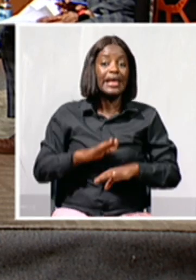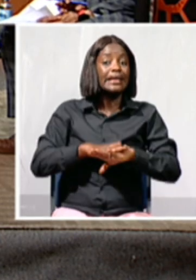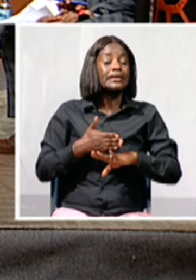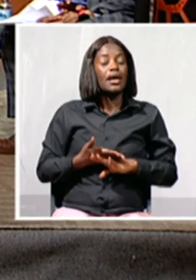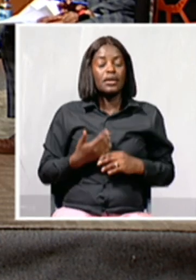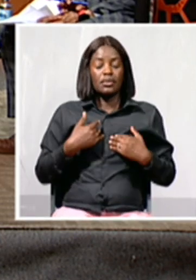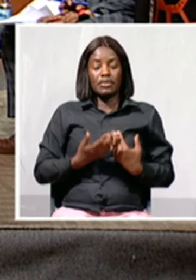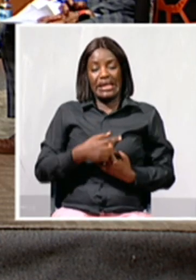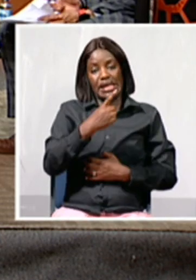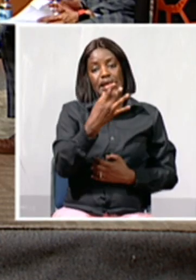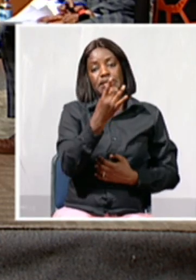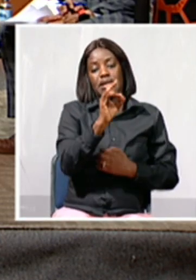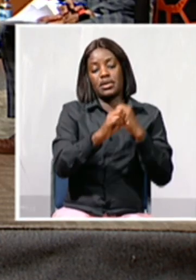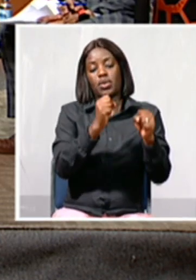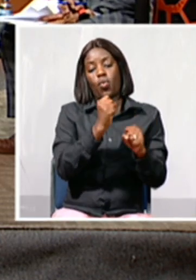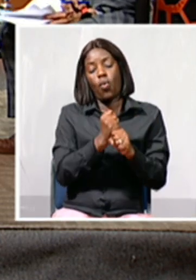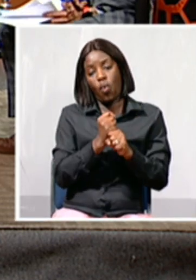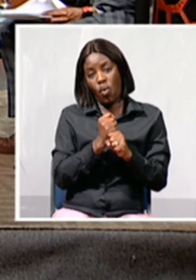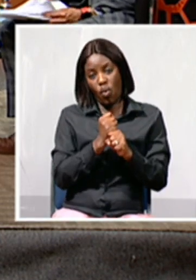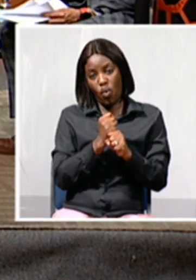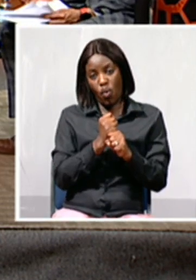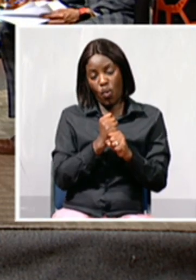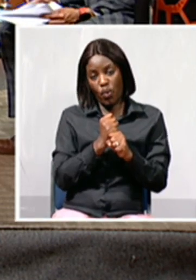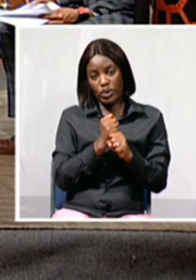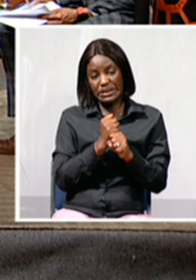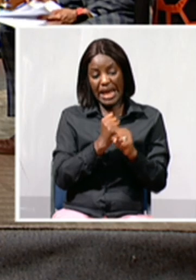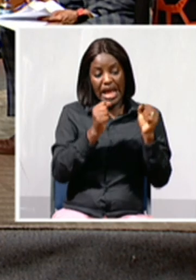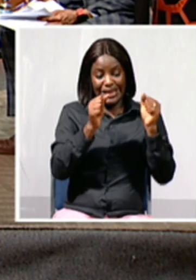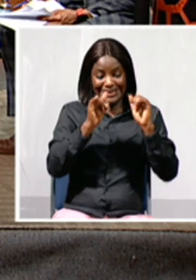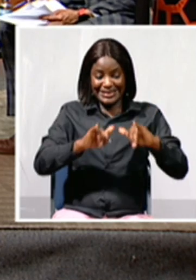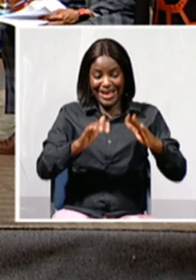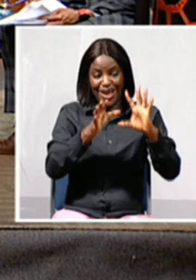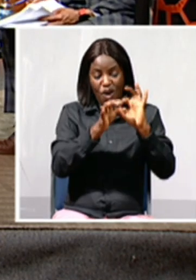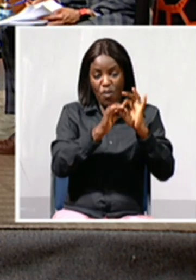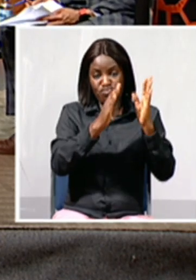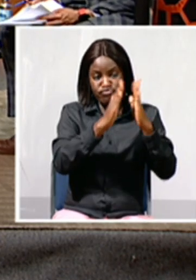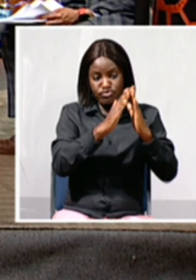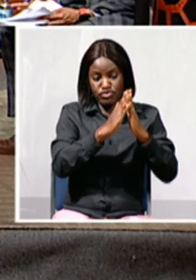for the roof over my head, they feed me daily, they pay for school fees if that's relevant at all, they pay for my